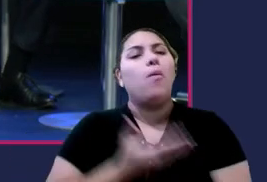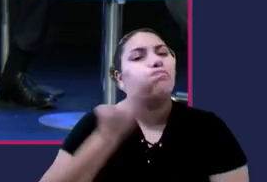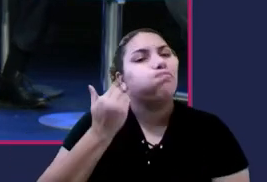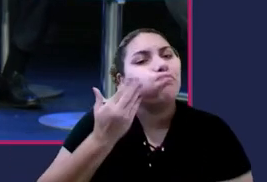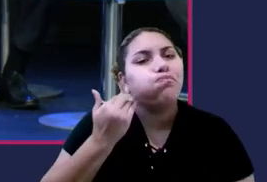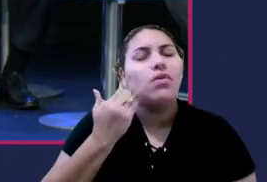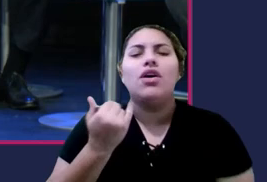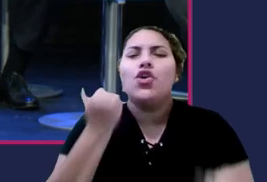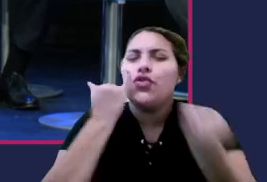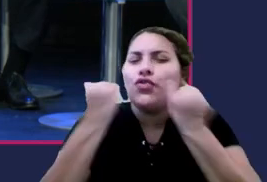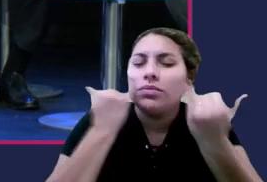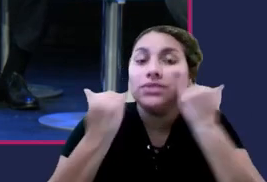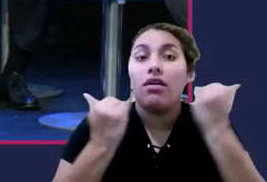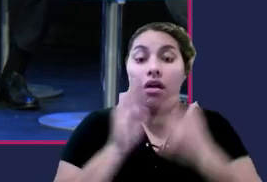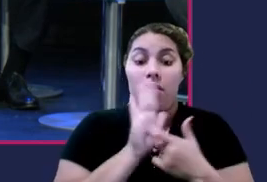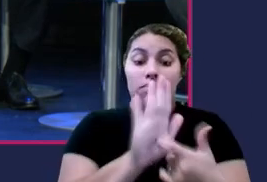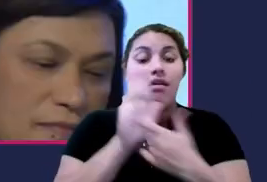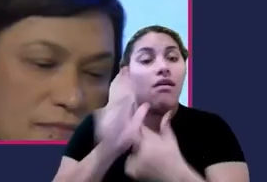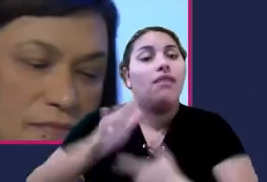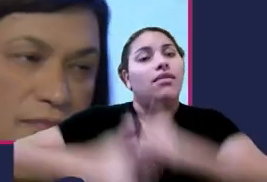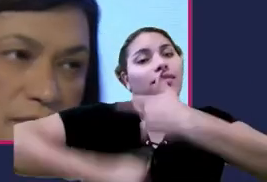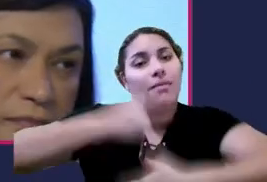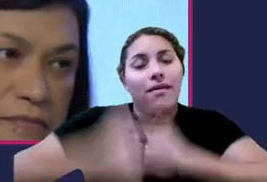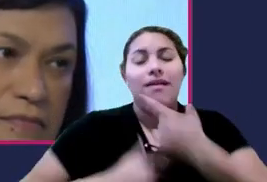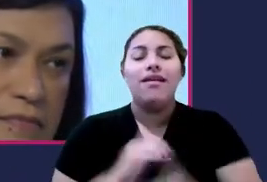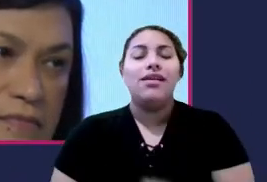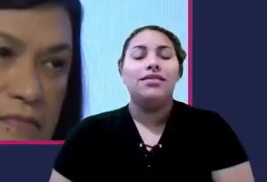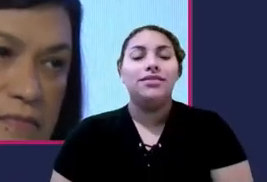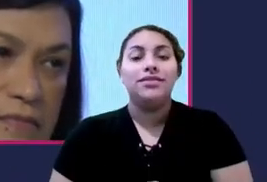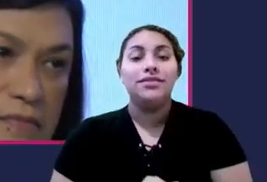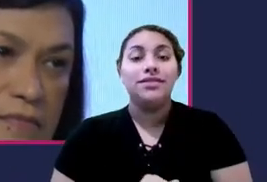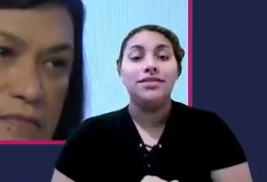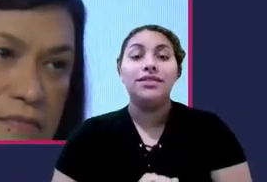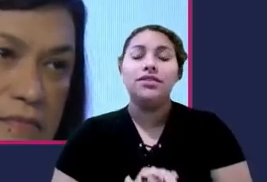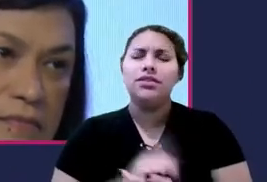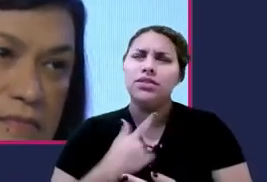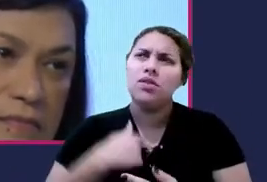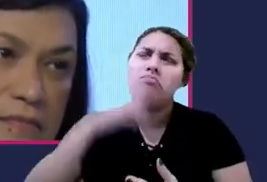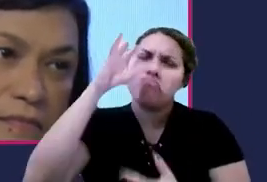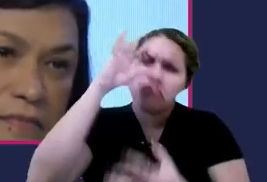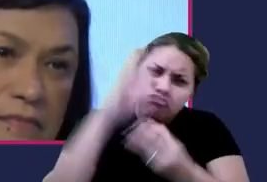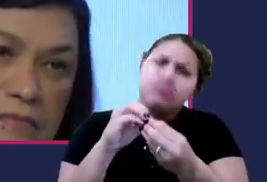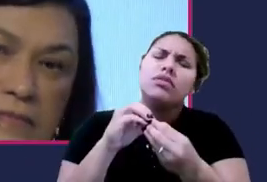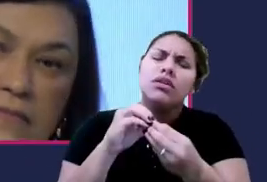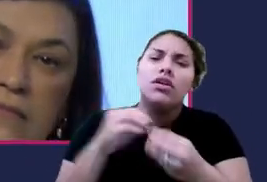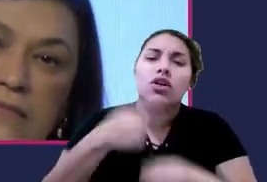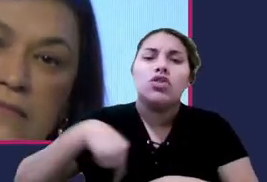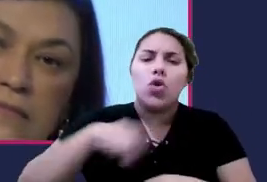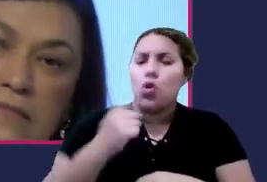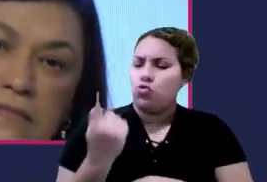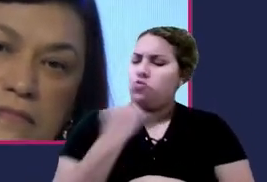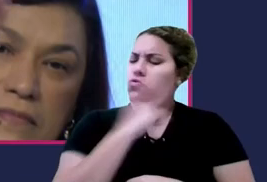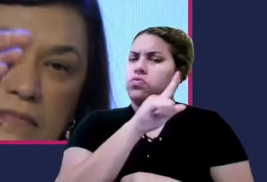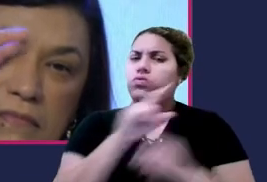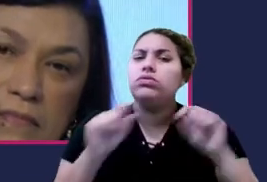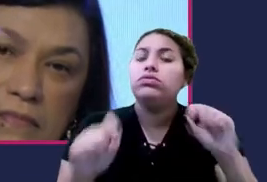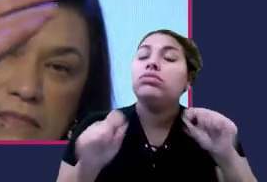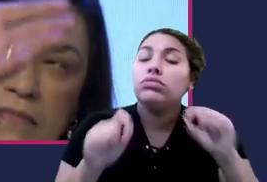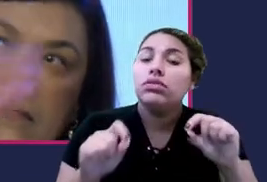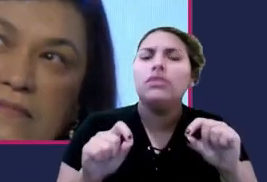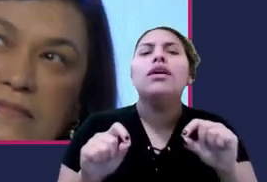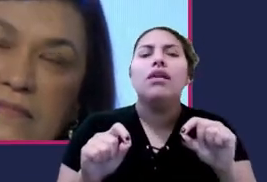in several different congresses, we present work, and with that,